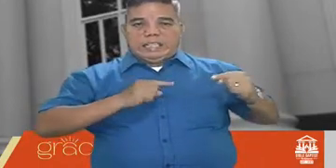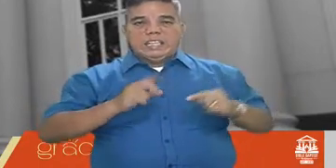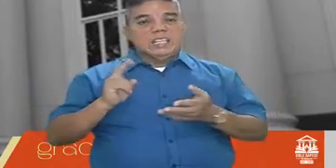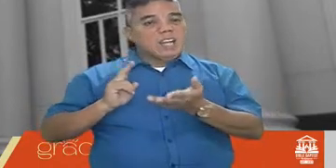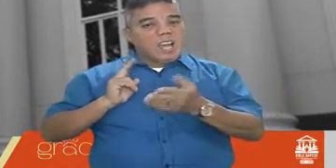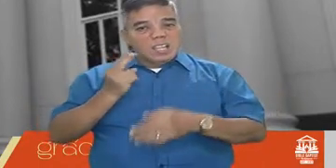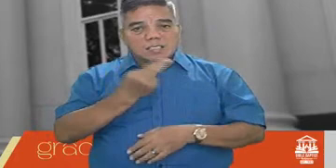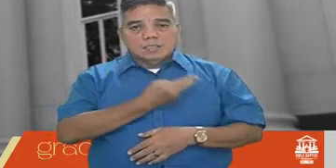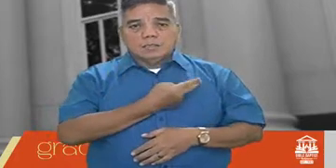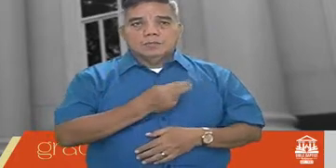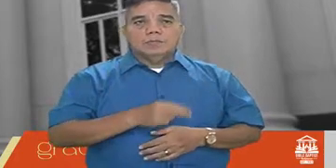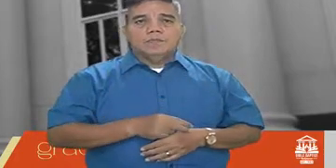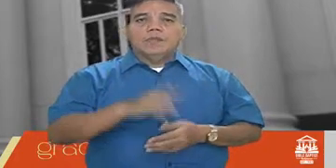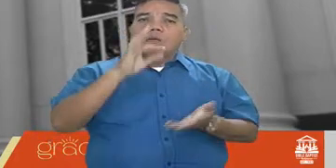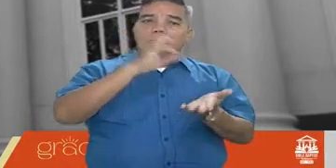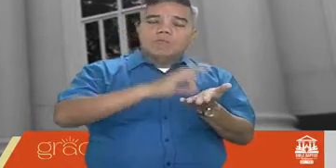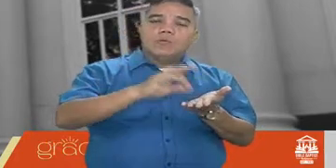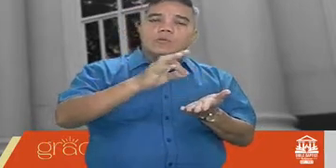hurt us.